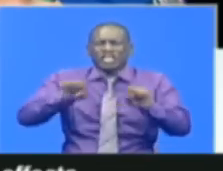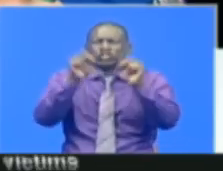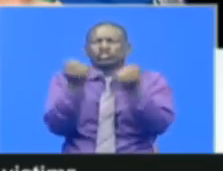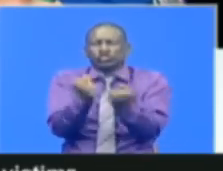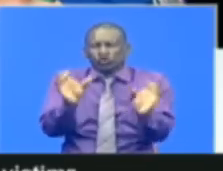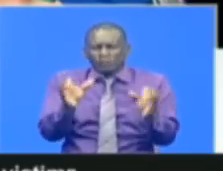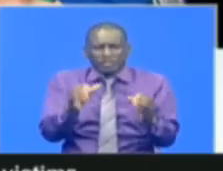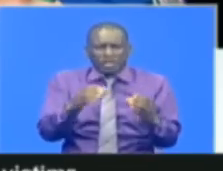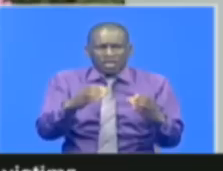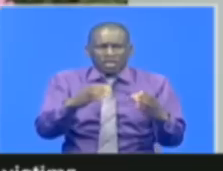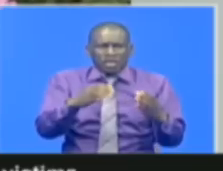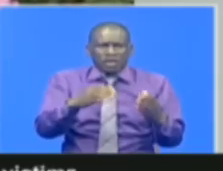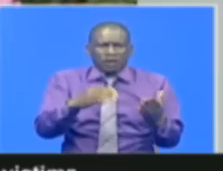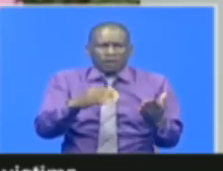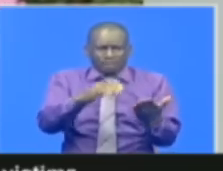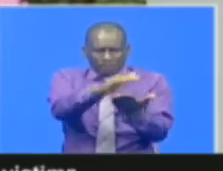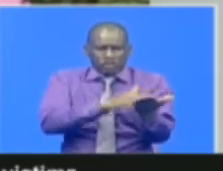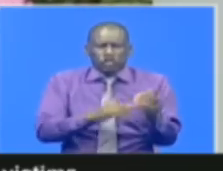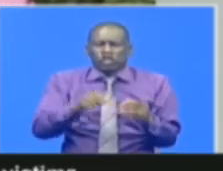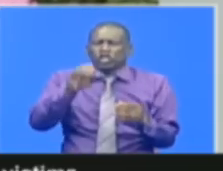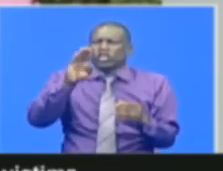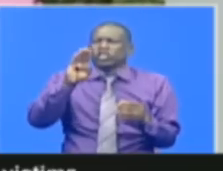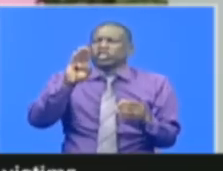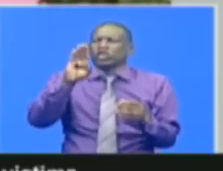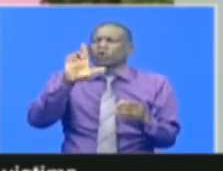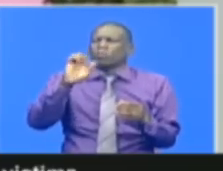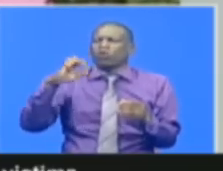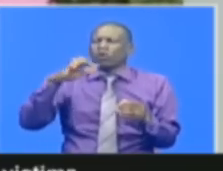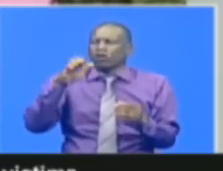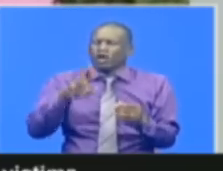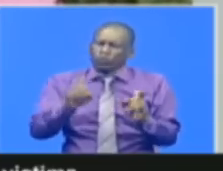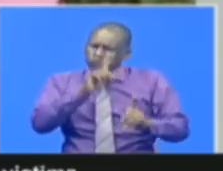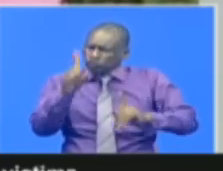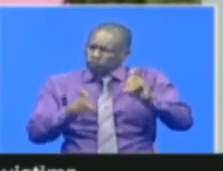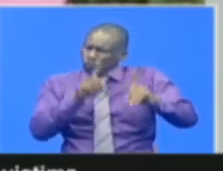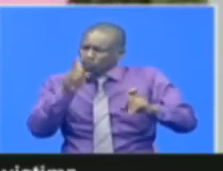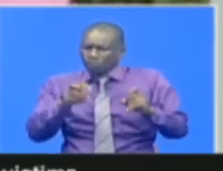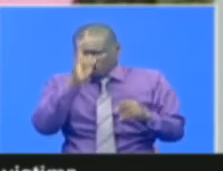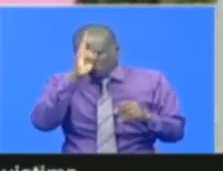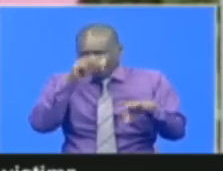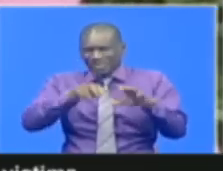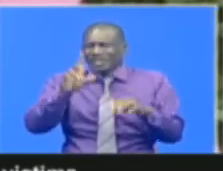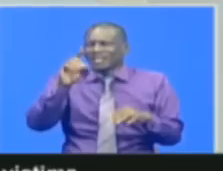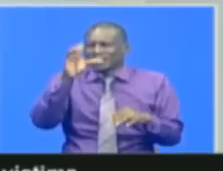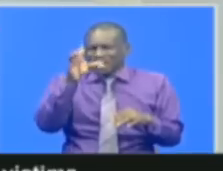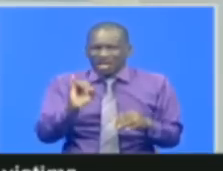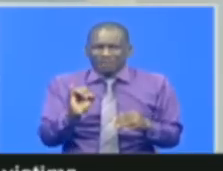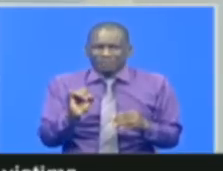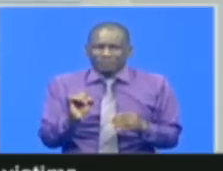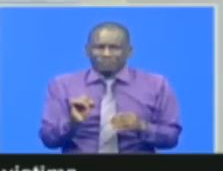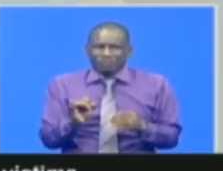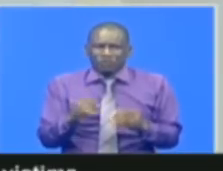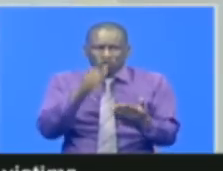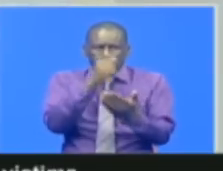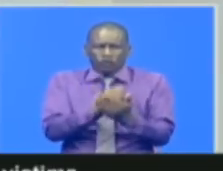pages. Now, the blogger was on Tuesday interrogated by the Anti-Terrorism Police at the Directorate of Criminal Investigations